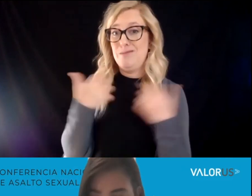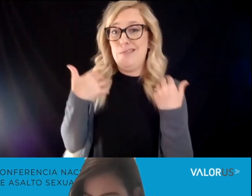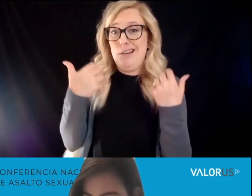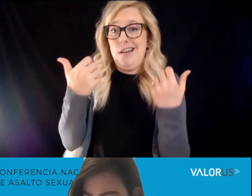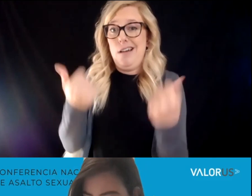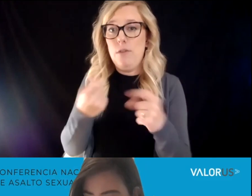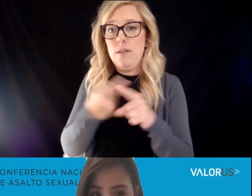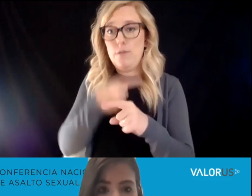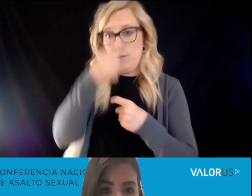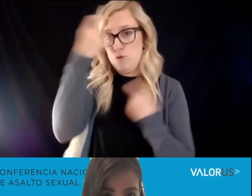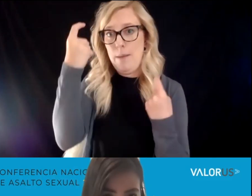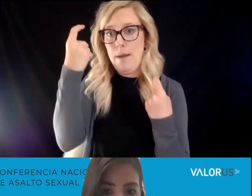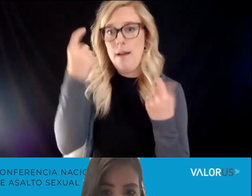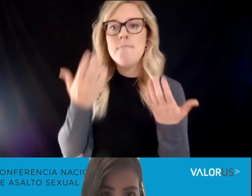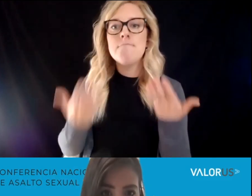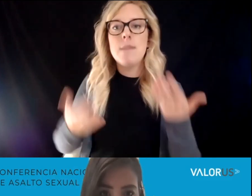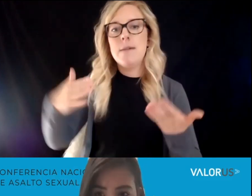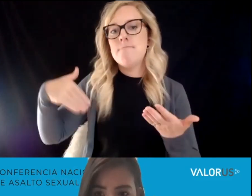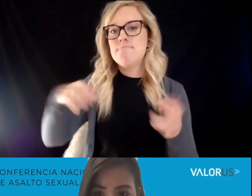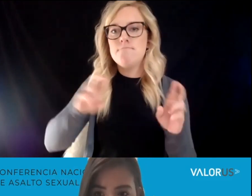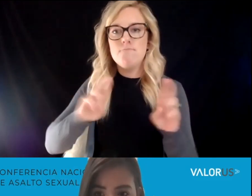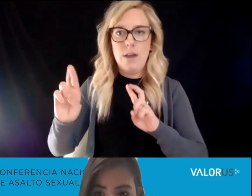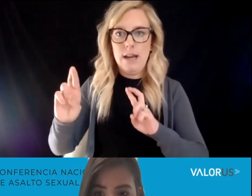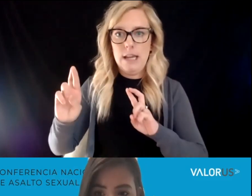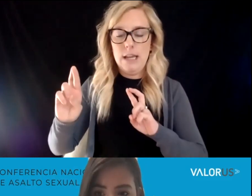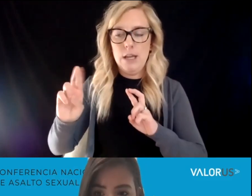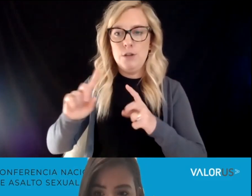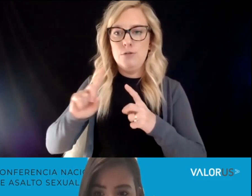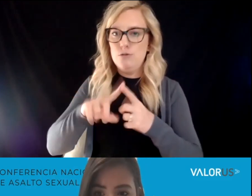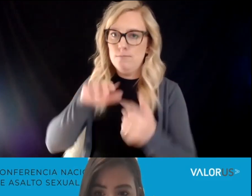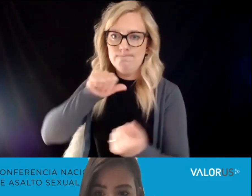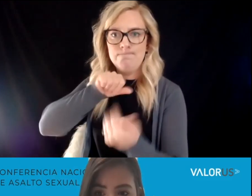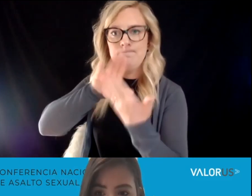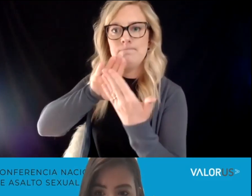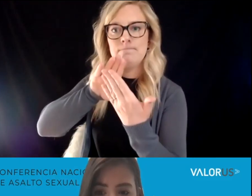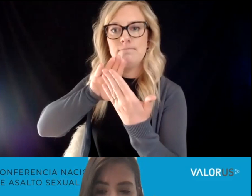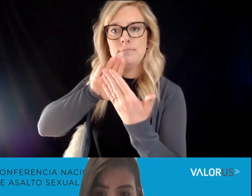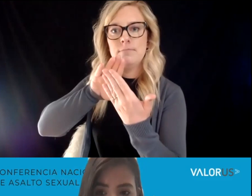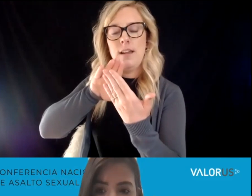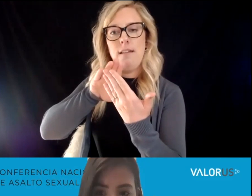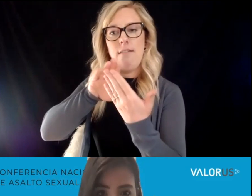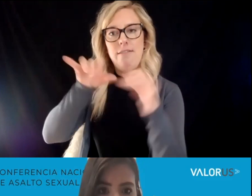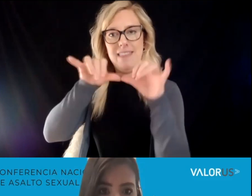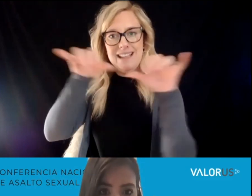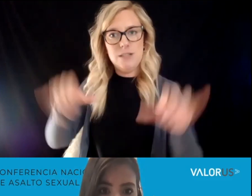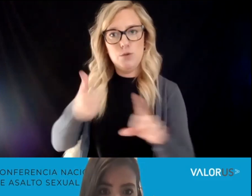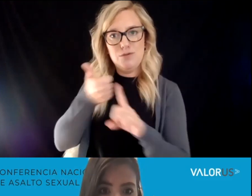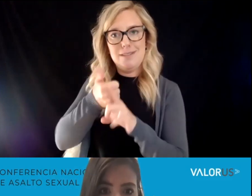may not be ready yet to deal head-on with the institution that caused it.